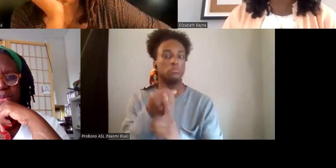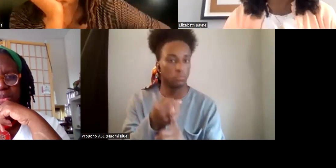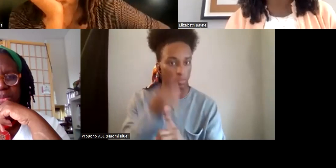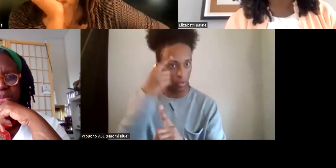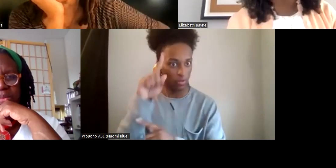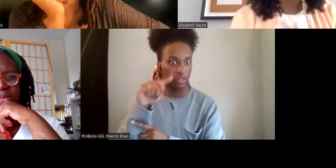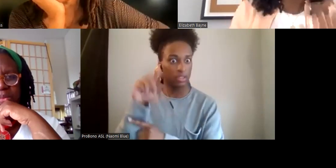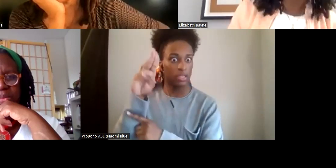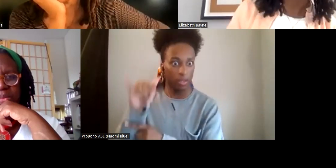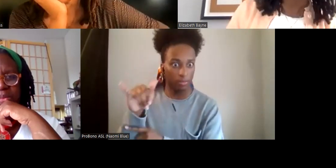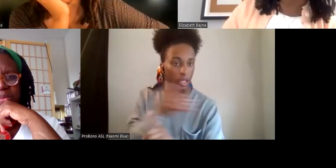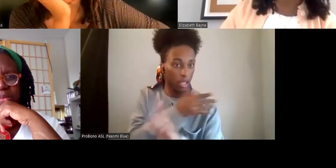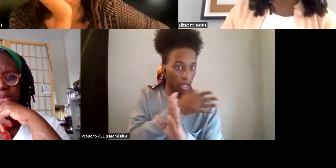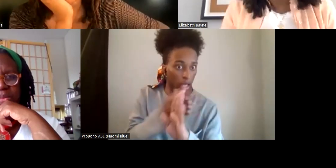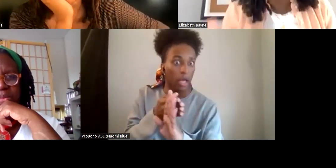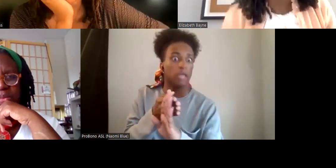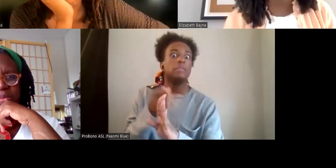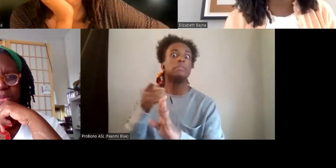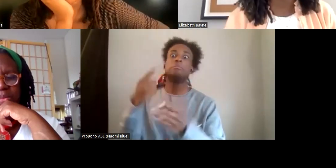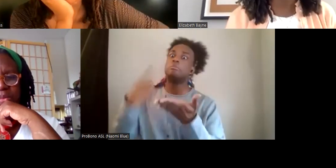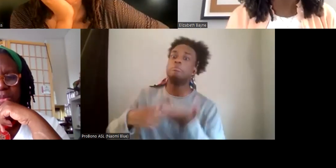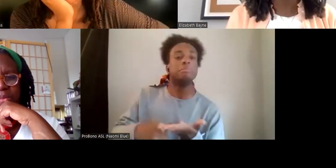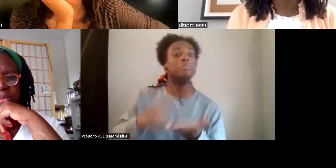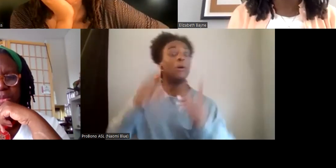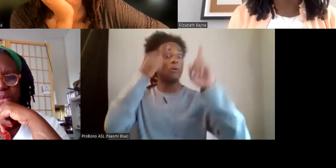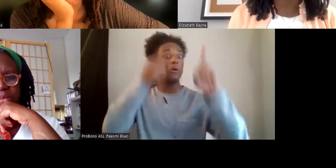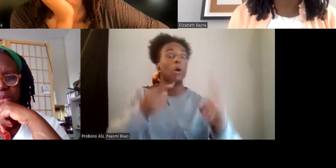about her goals and why she wants to breastfeed and how she wants to be all natural.